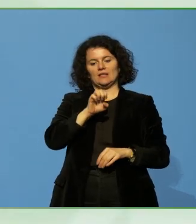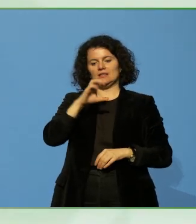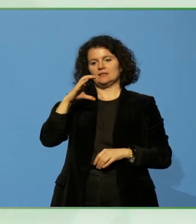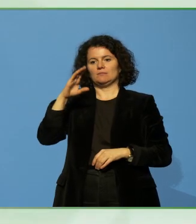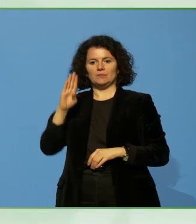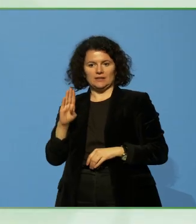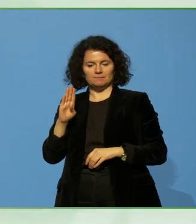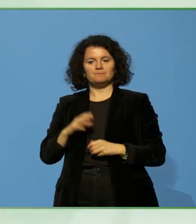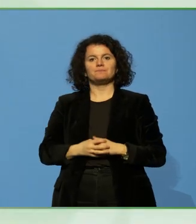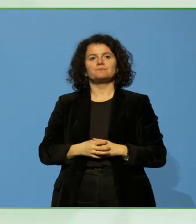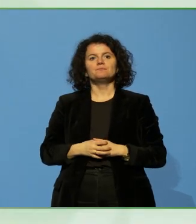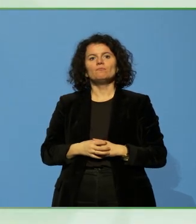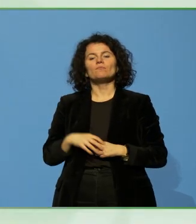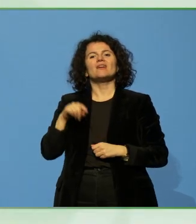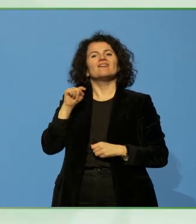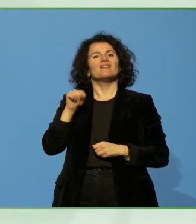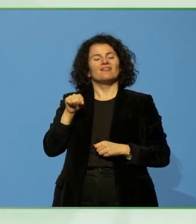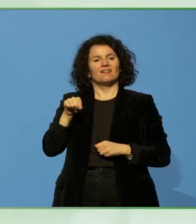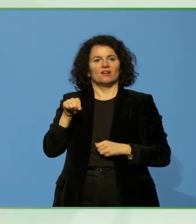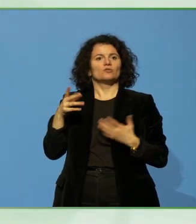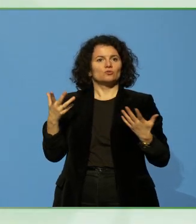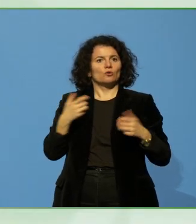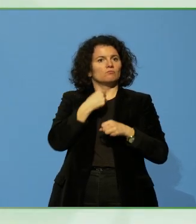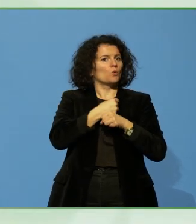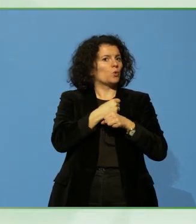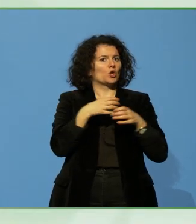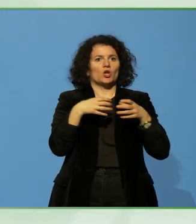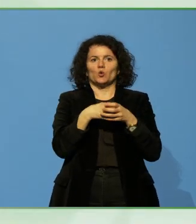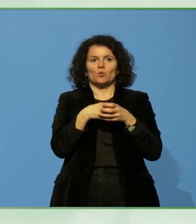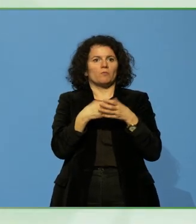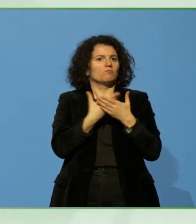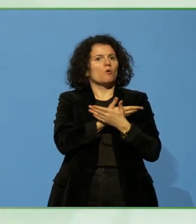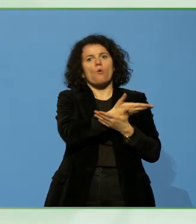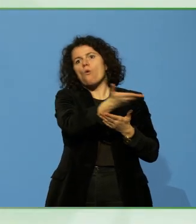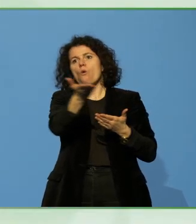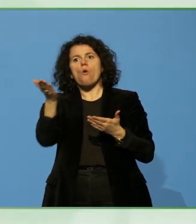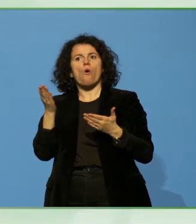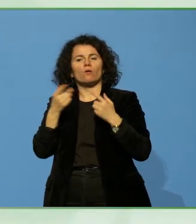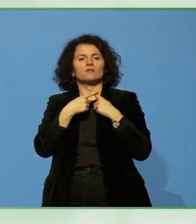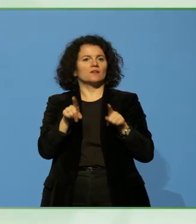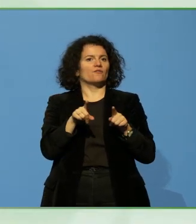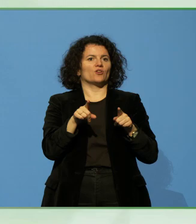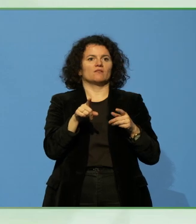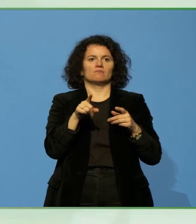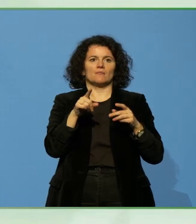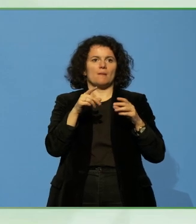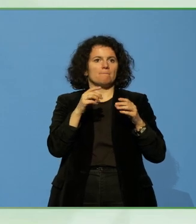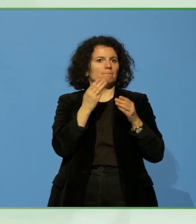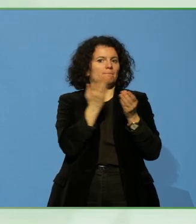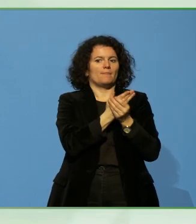a working group with all the representatives of all the central banks. So all the ideas that come up in Austria will